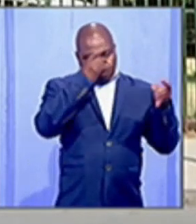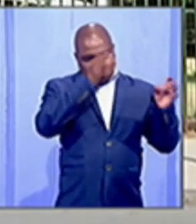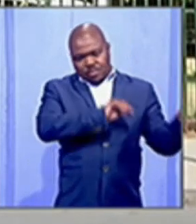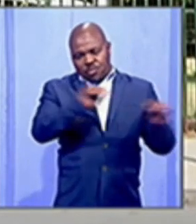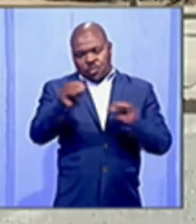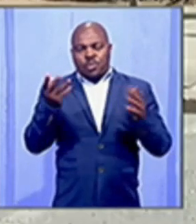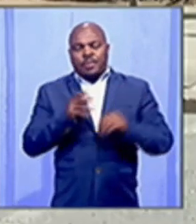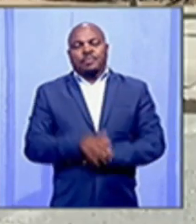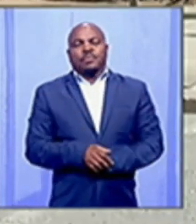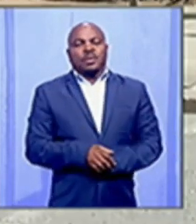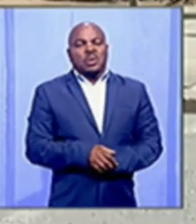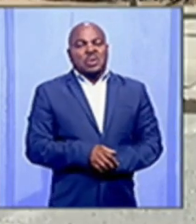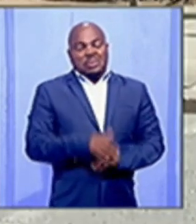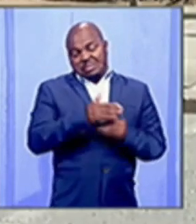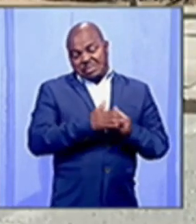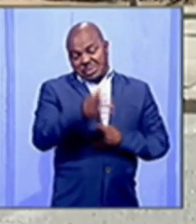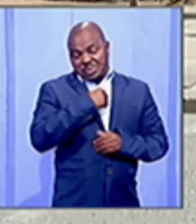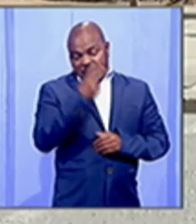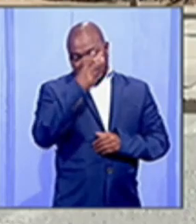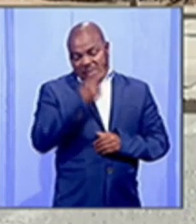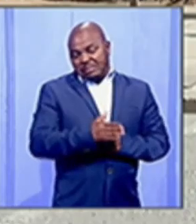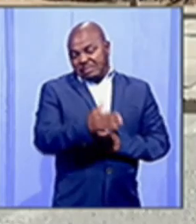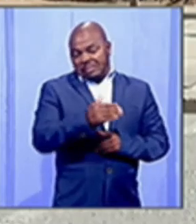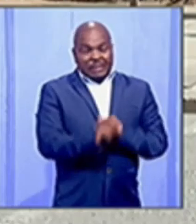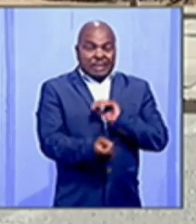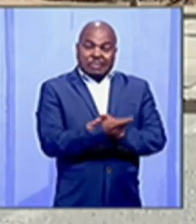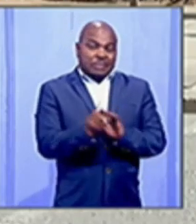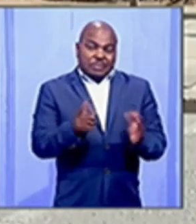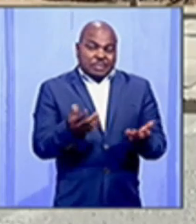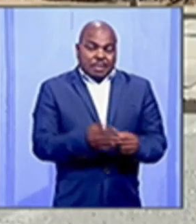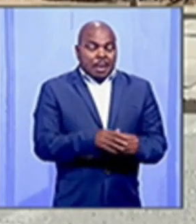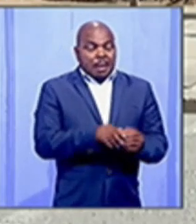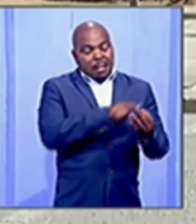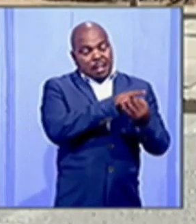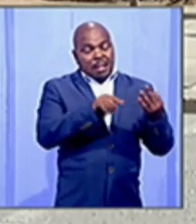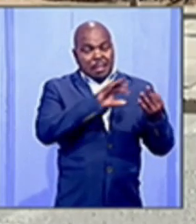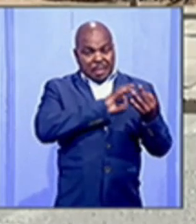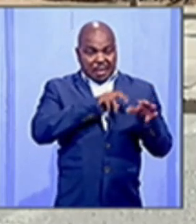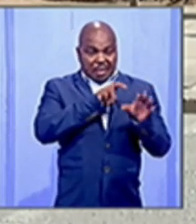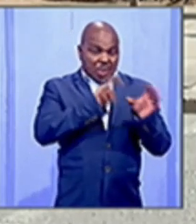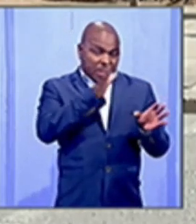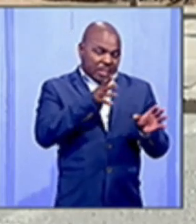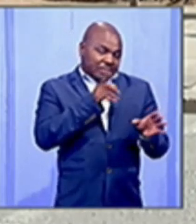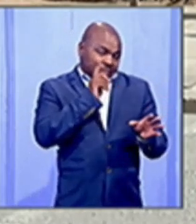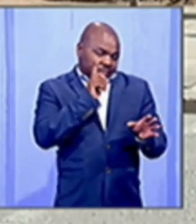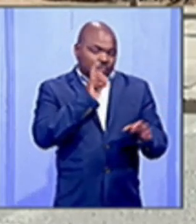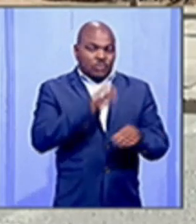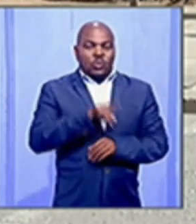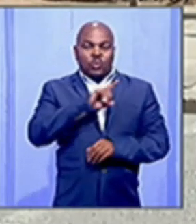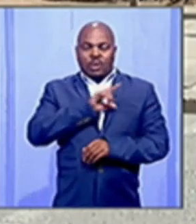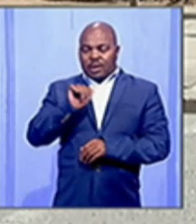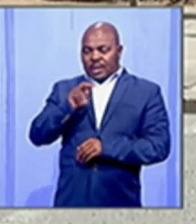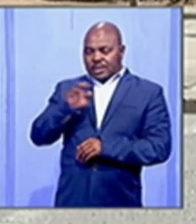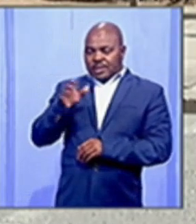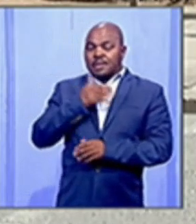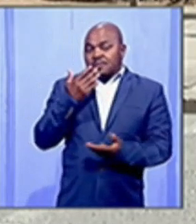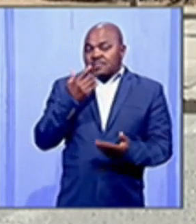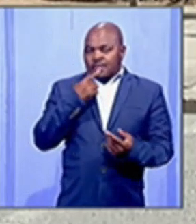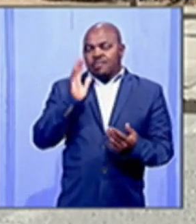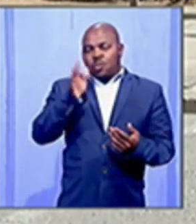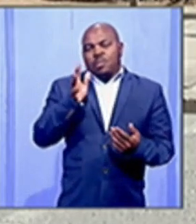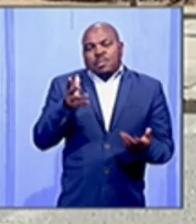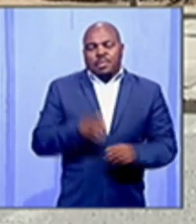Go santse go tla bona le malatsing a le mmalwa a tlang gore a bommeyara bano ba tla leboga tiro jaaka ANC e solofetsa. Le